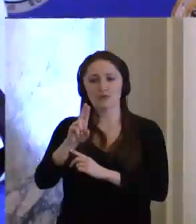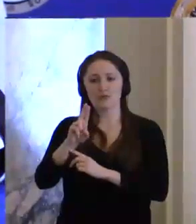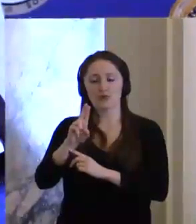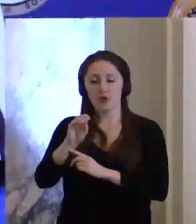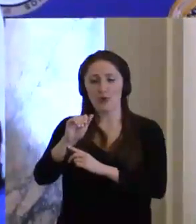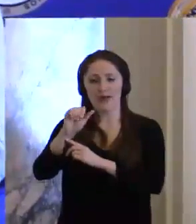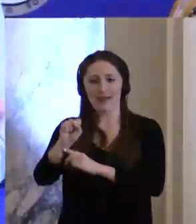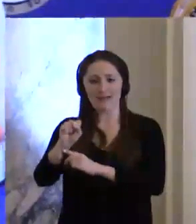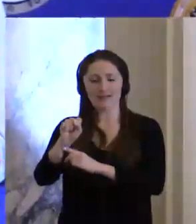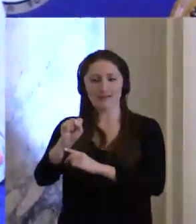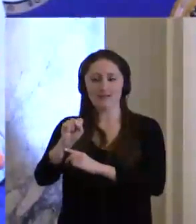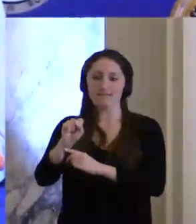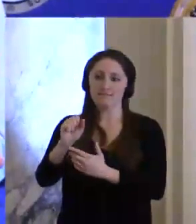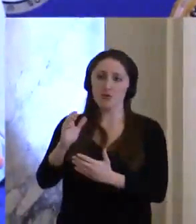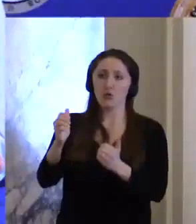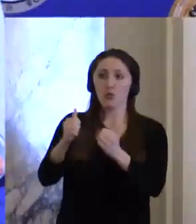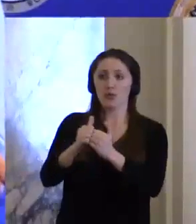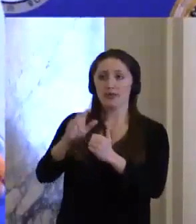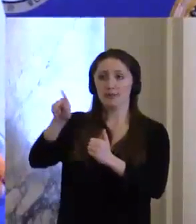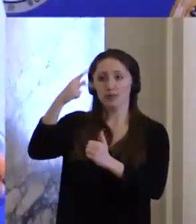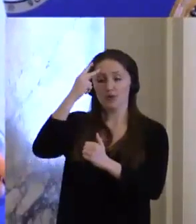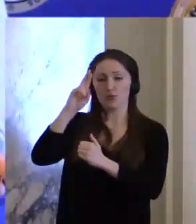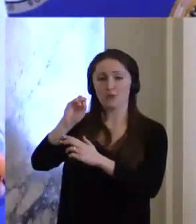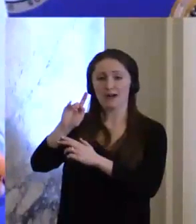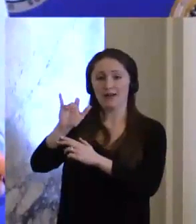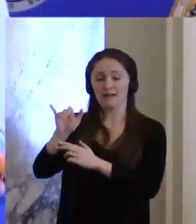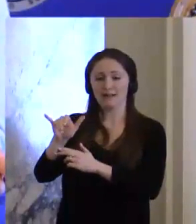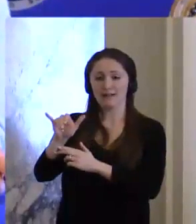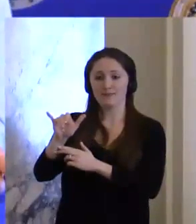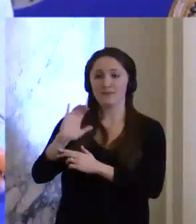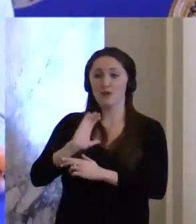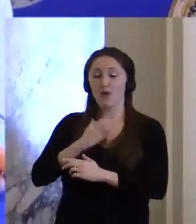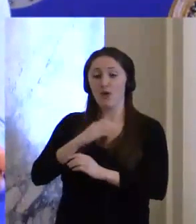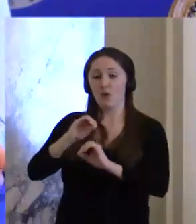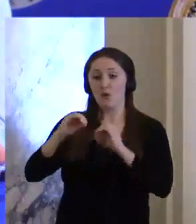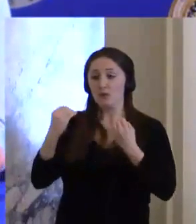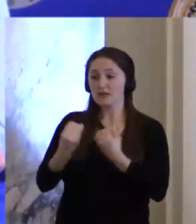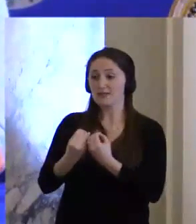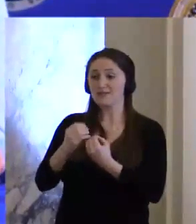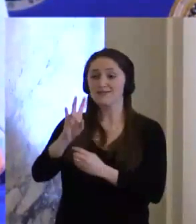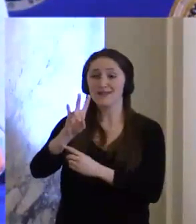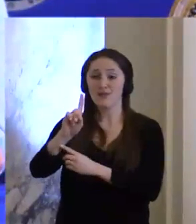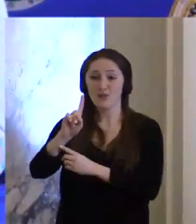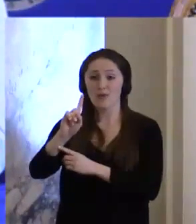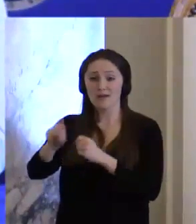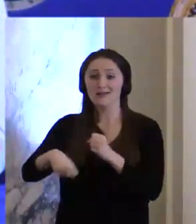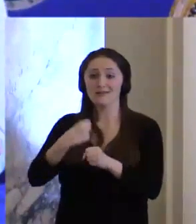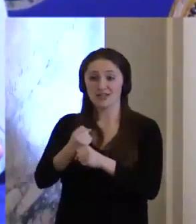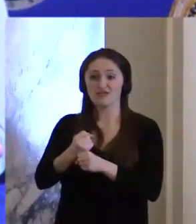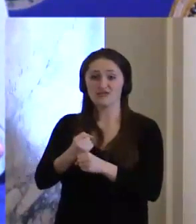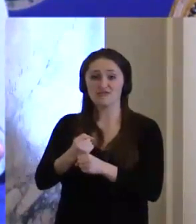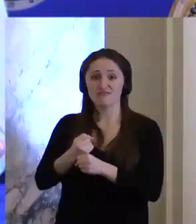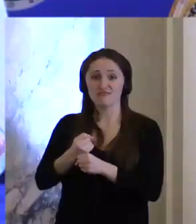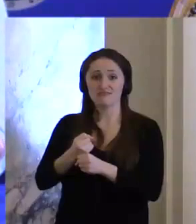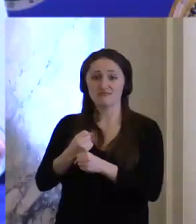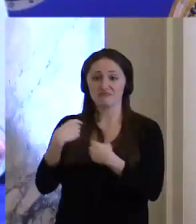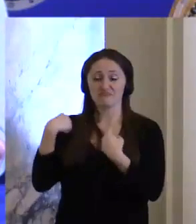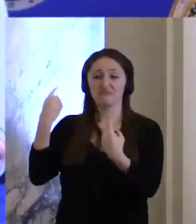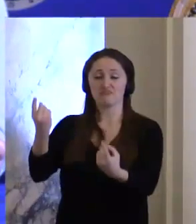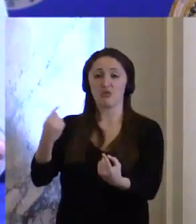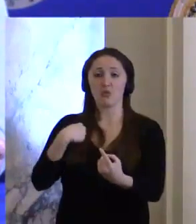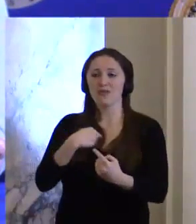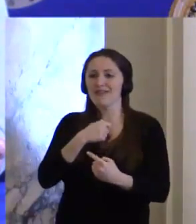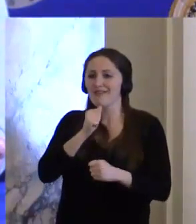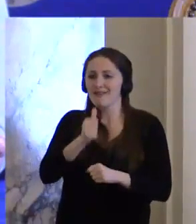continent? Our organization is 71 years old. We did not get to this stage in the evolution